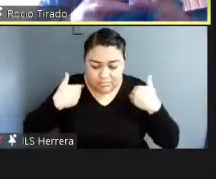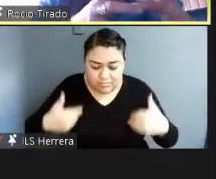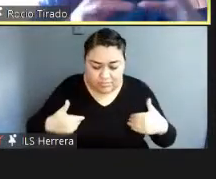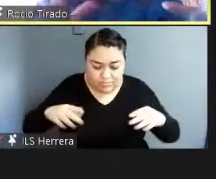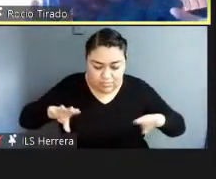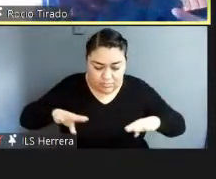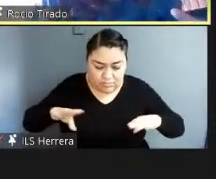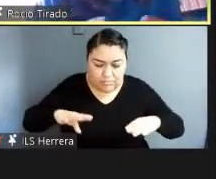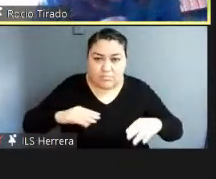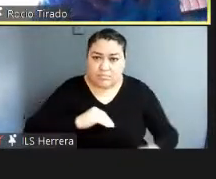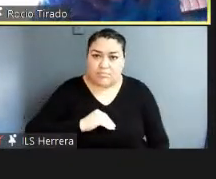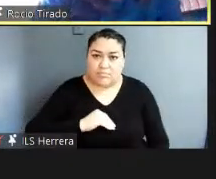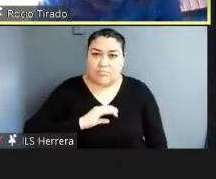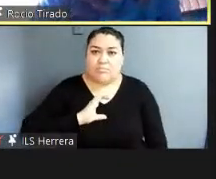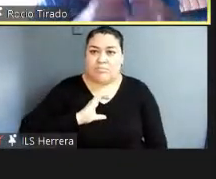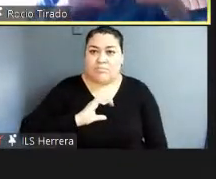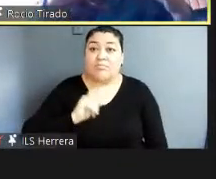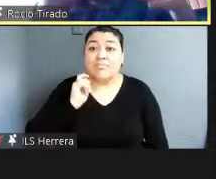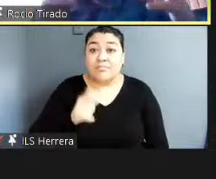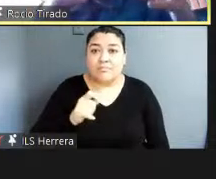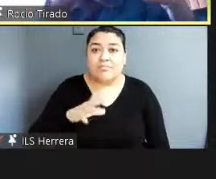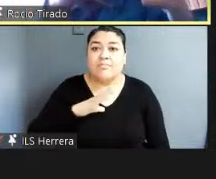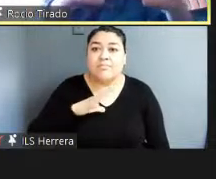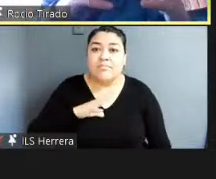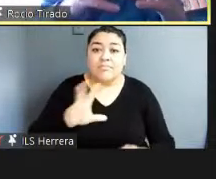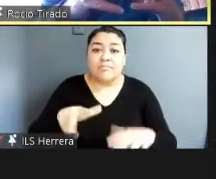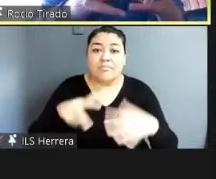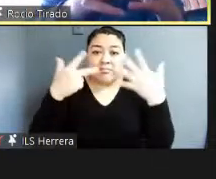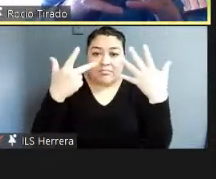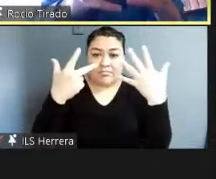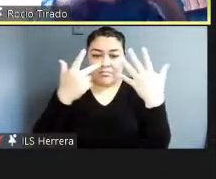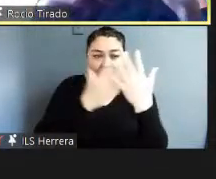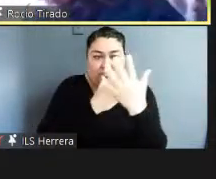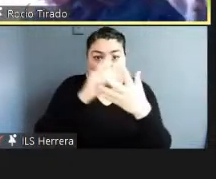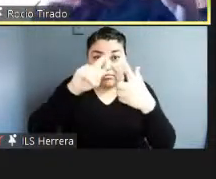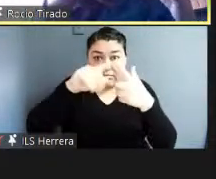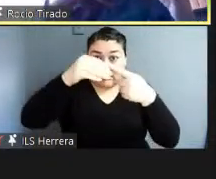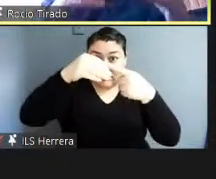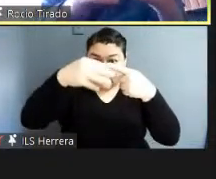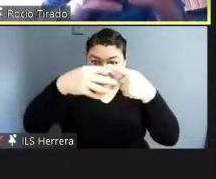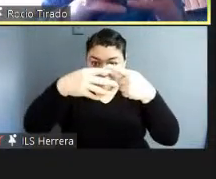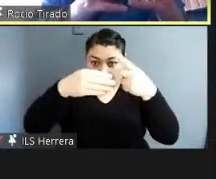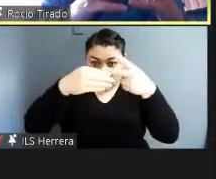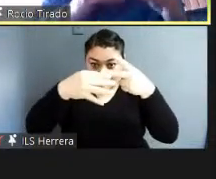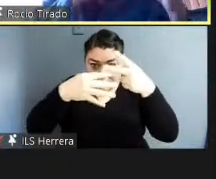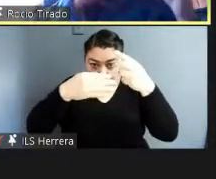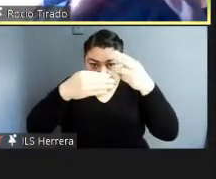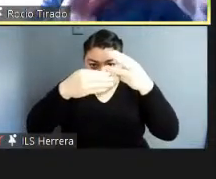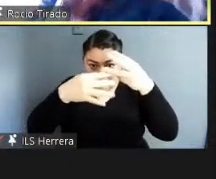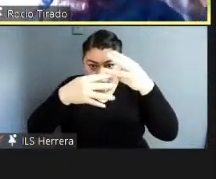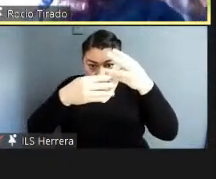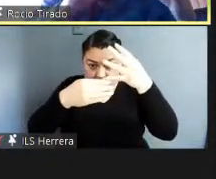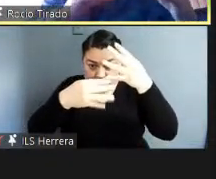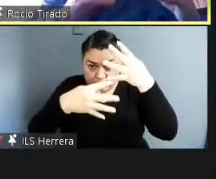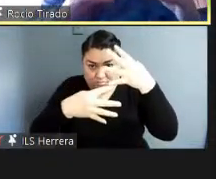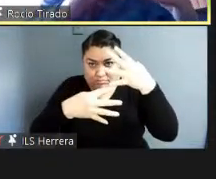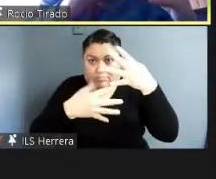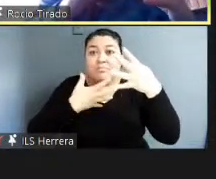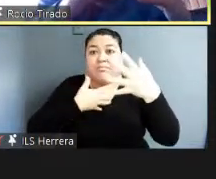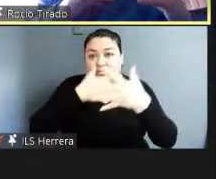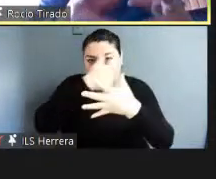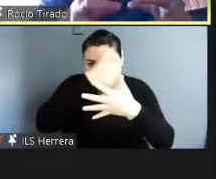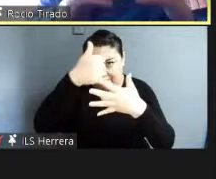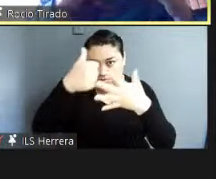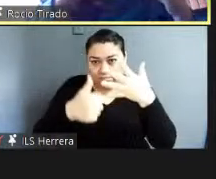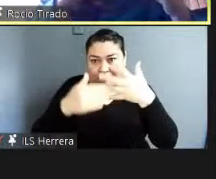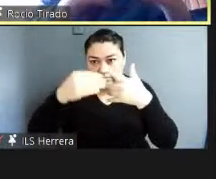growth. Each of these 8 competencies that define our curriculum are underdivided